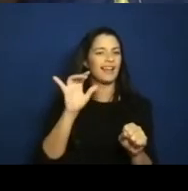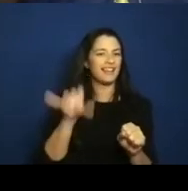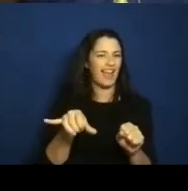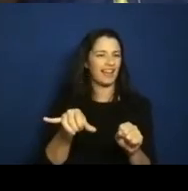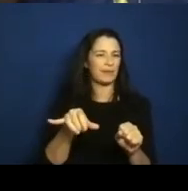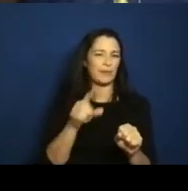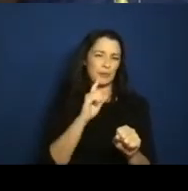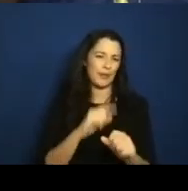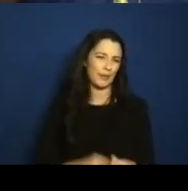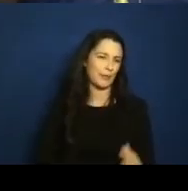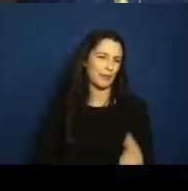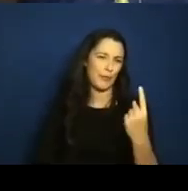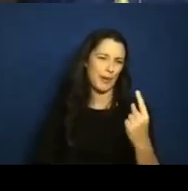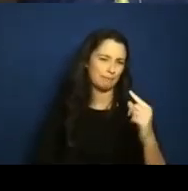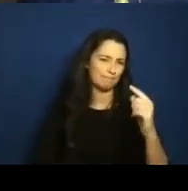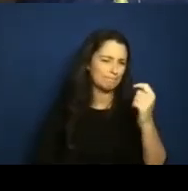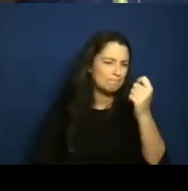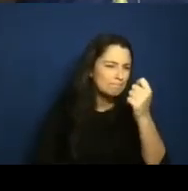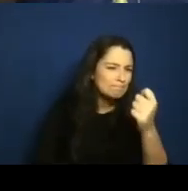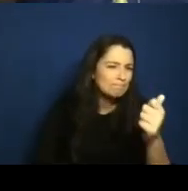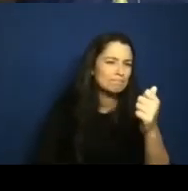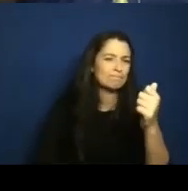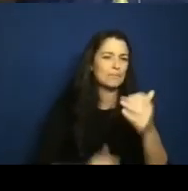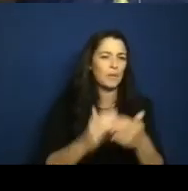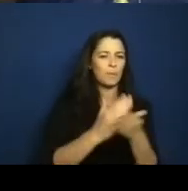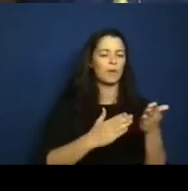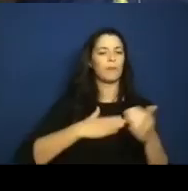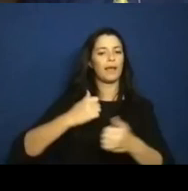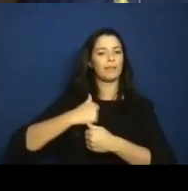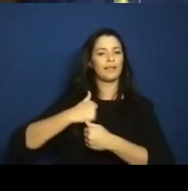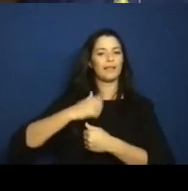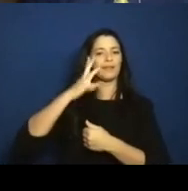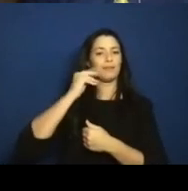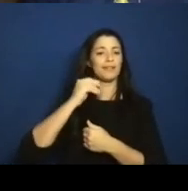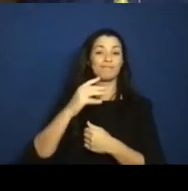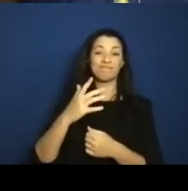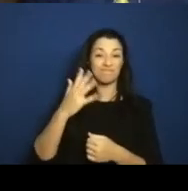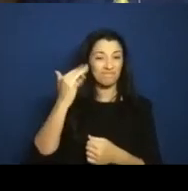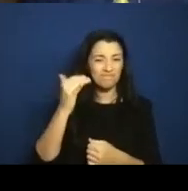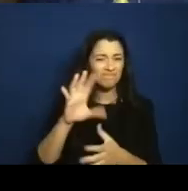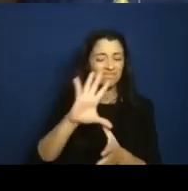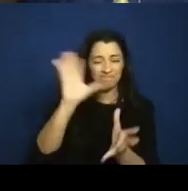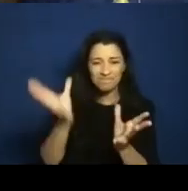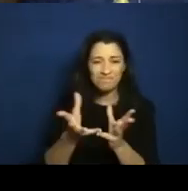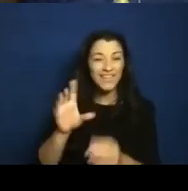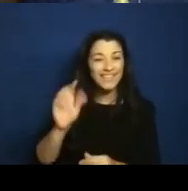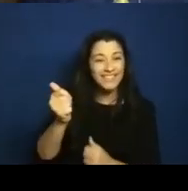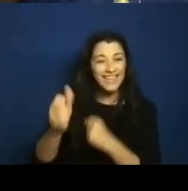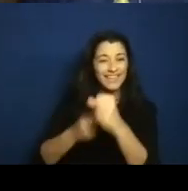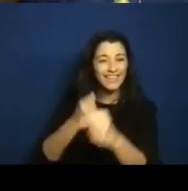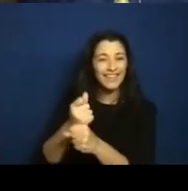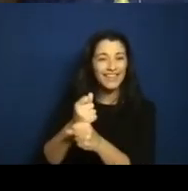aspect of my military experience, because overall, those 10 years, I was able